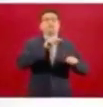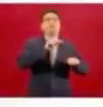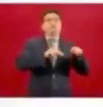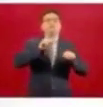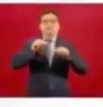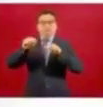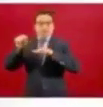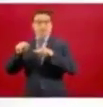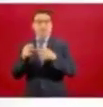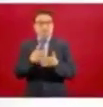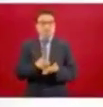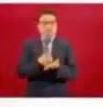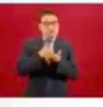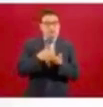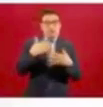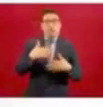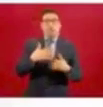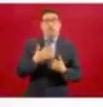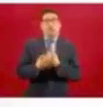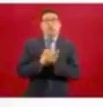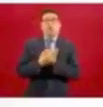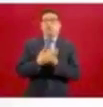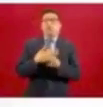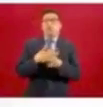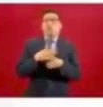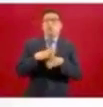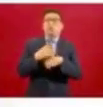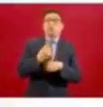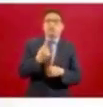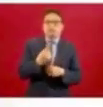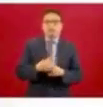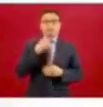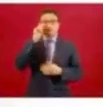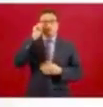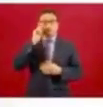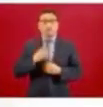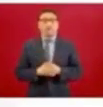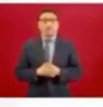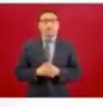One of the advantages of this index